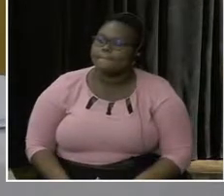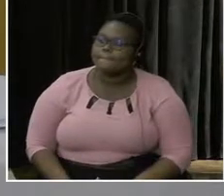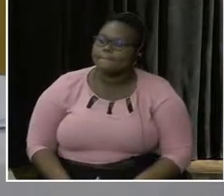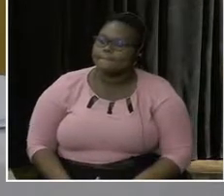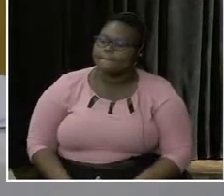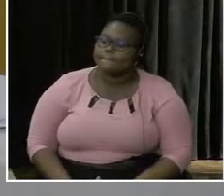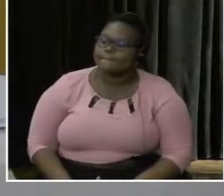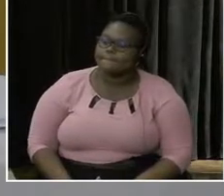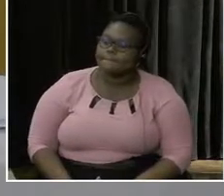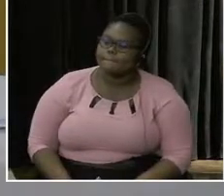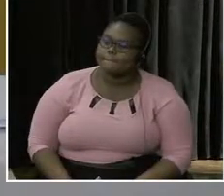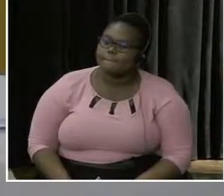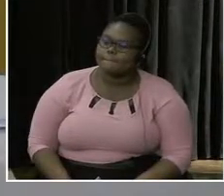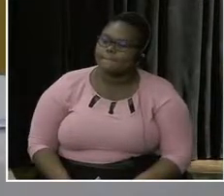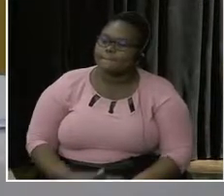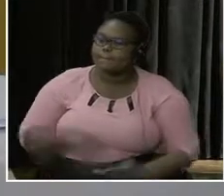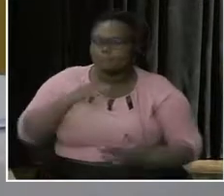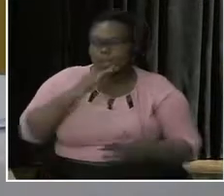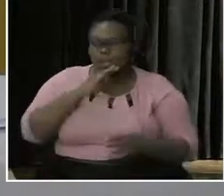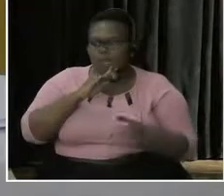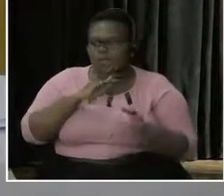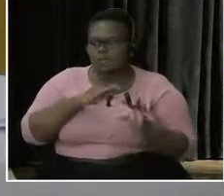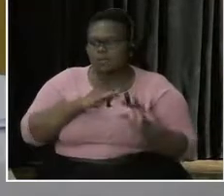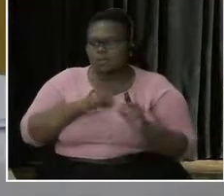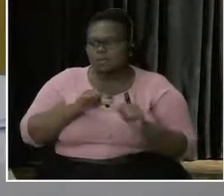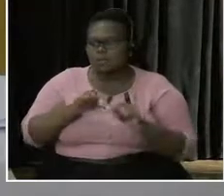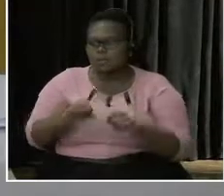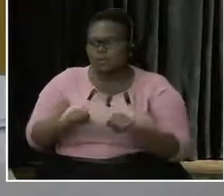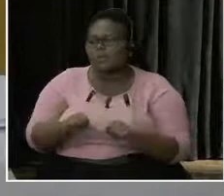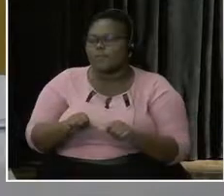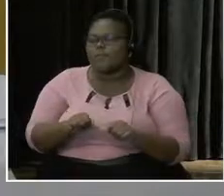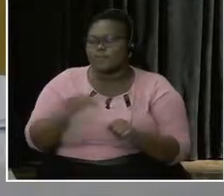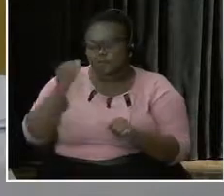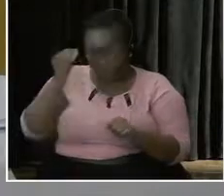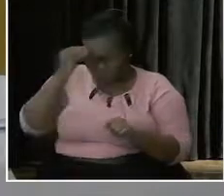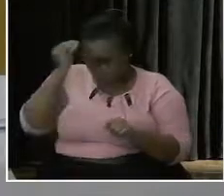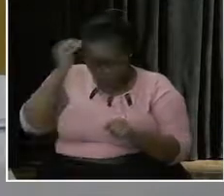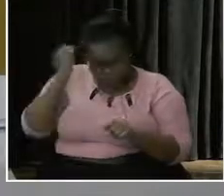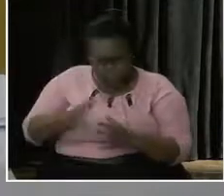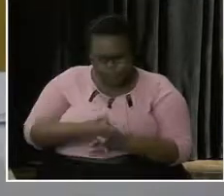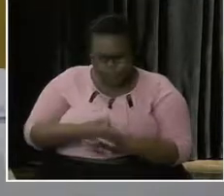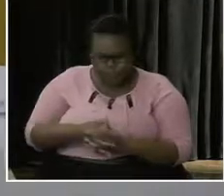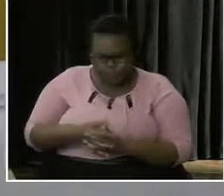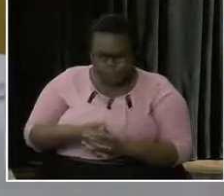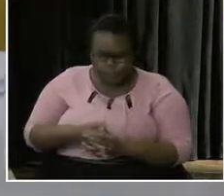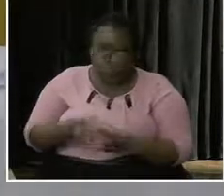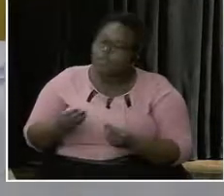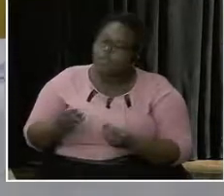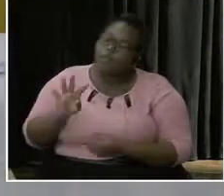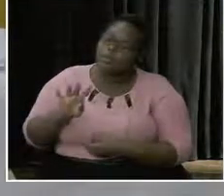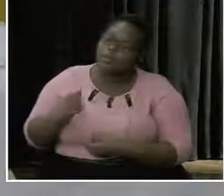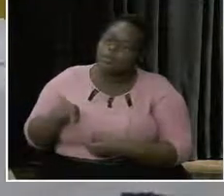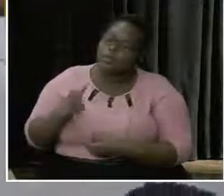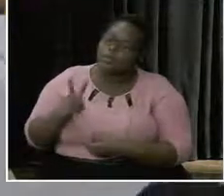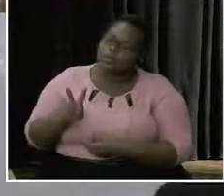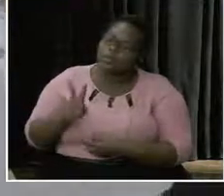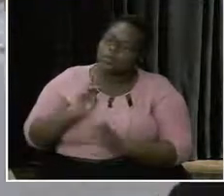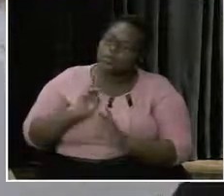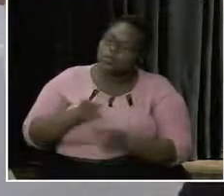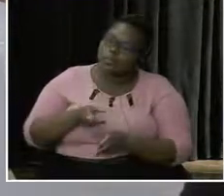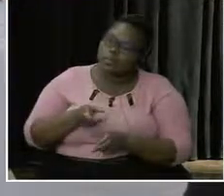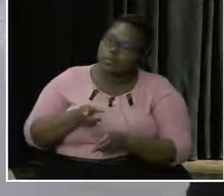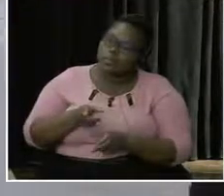Noted. Noted. The recommendation is noted. Thank you. Item number 4.2, report